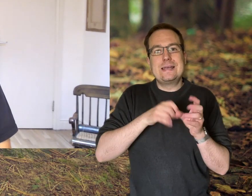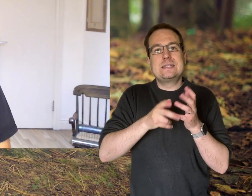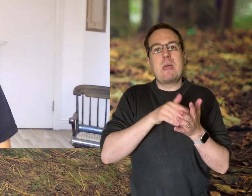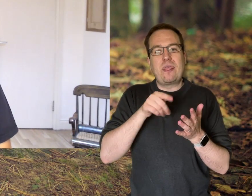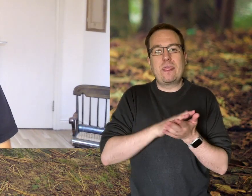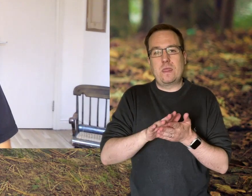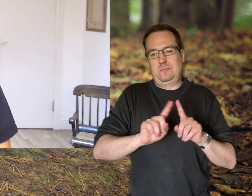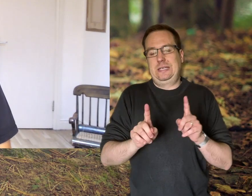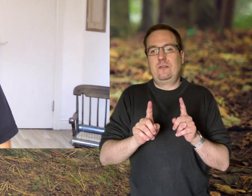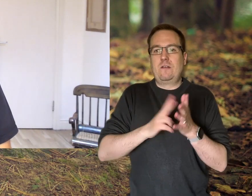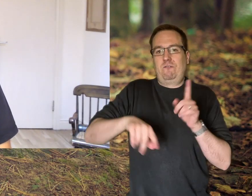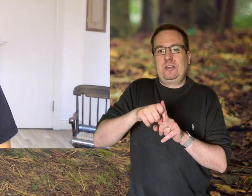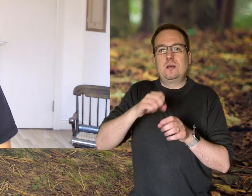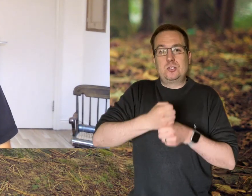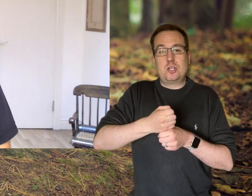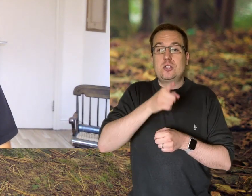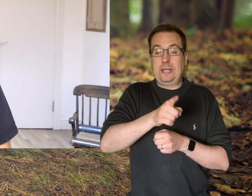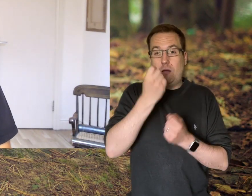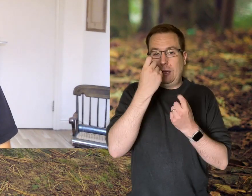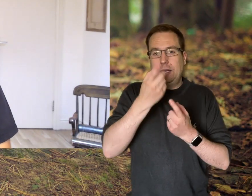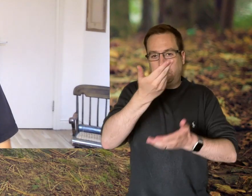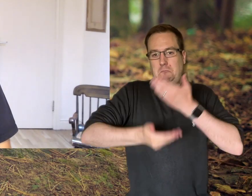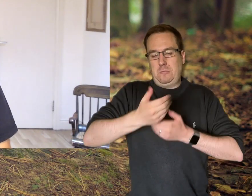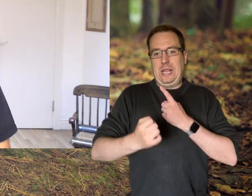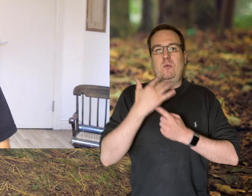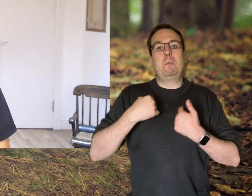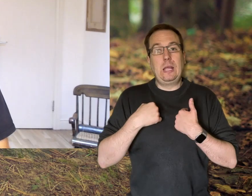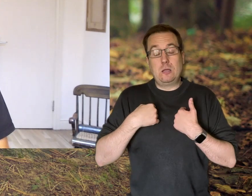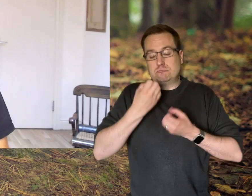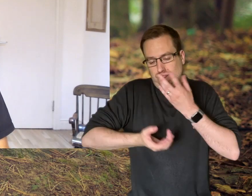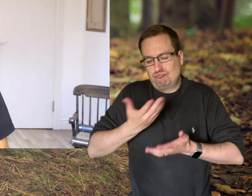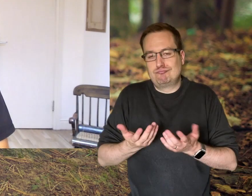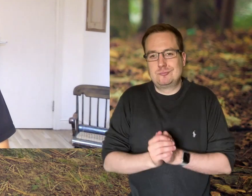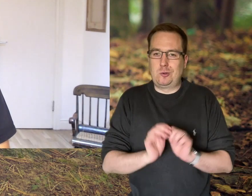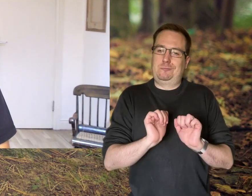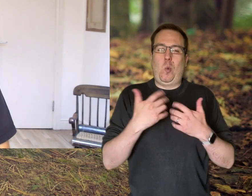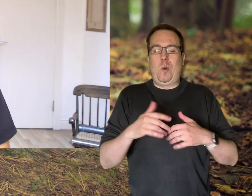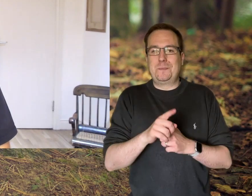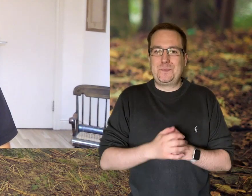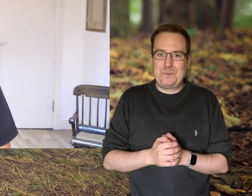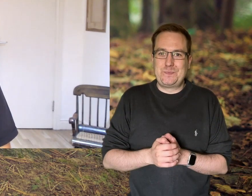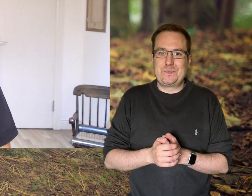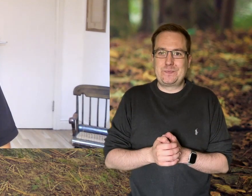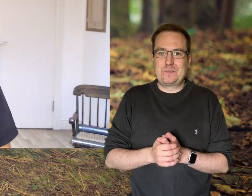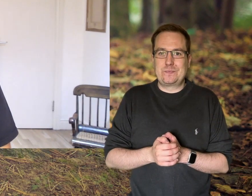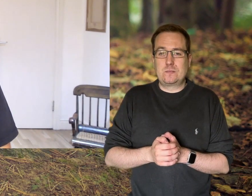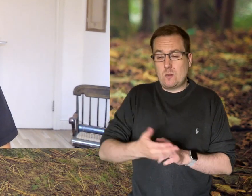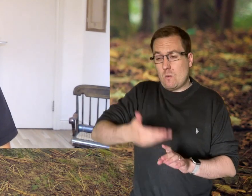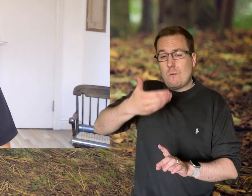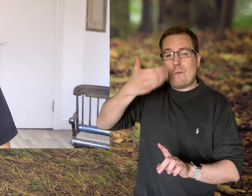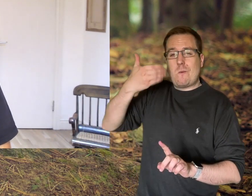In the ancient world Paul was speaking into, philosophers had done a lot of thinking and writing